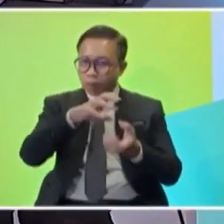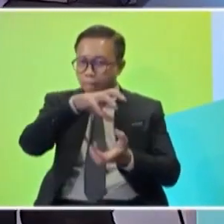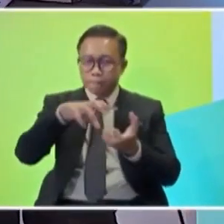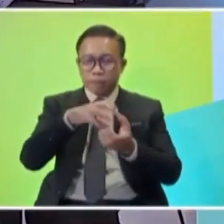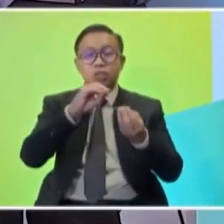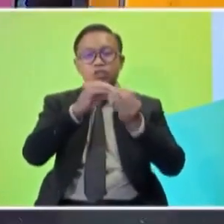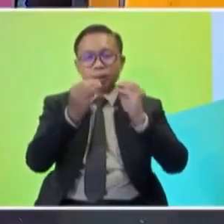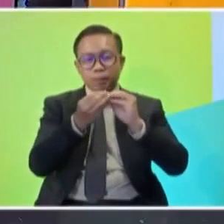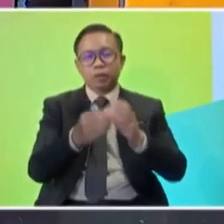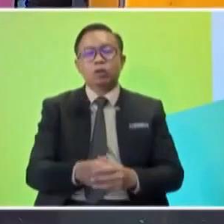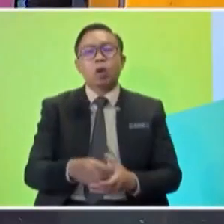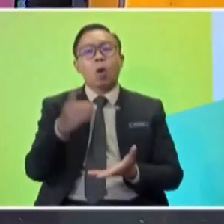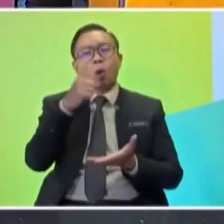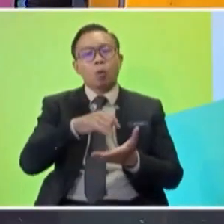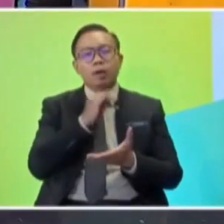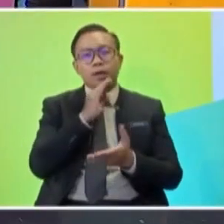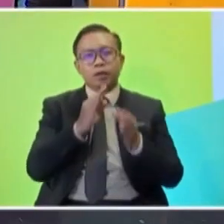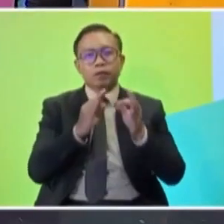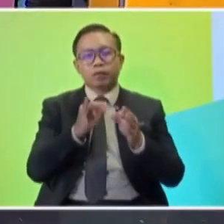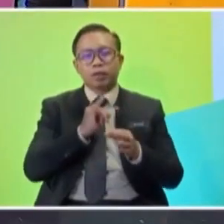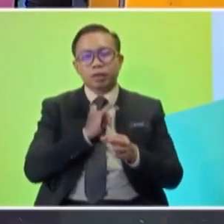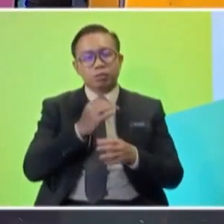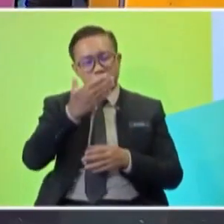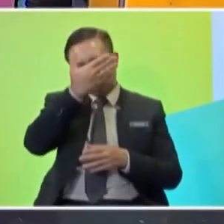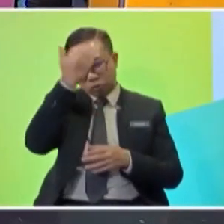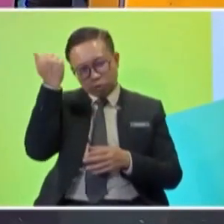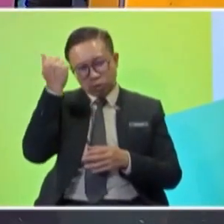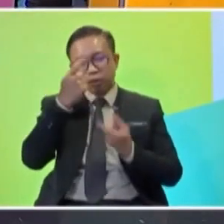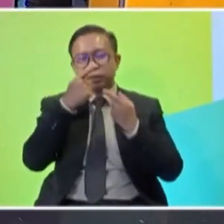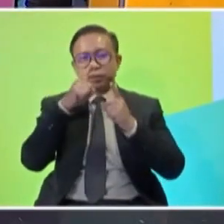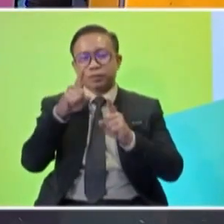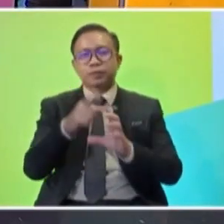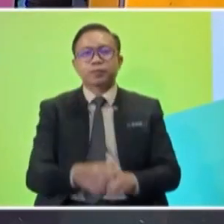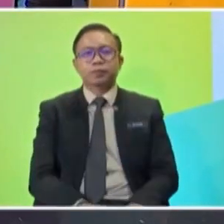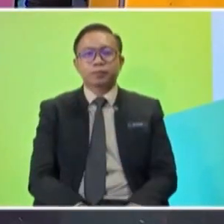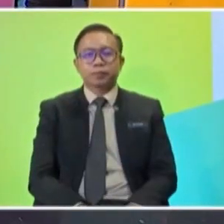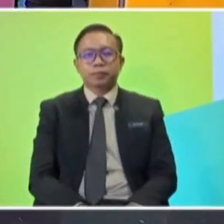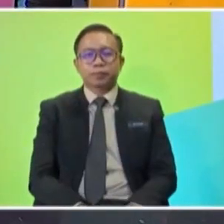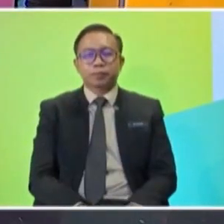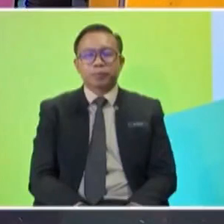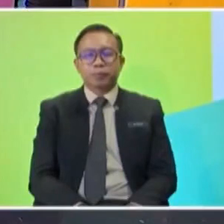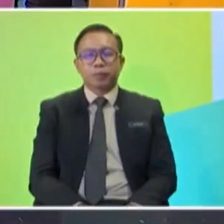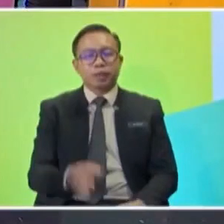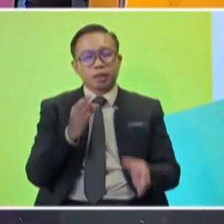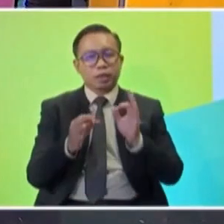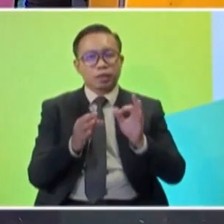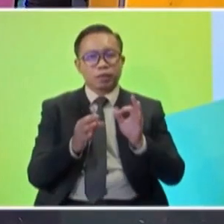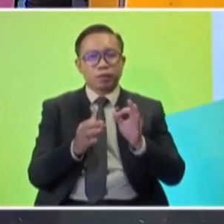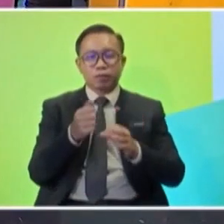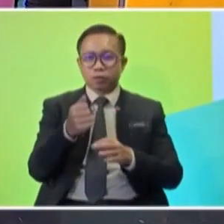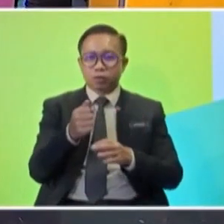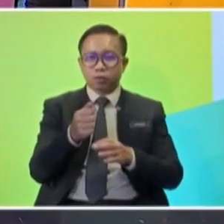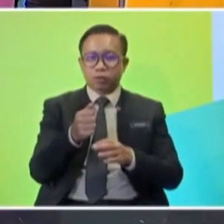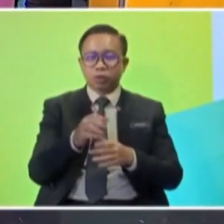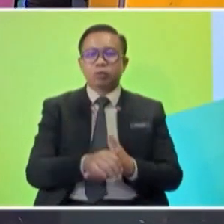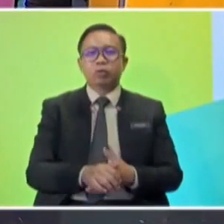way. Okay, and what if I accidentally forgot to answer in the most simplest form? Okay, if let's say like it's a paper 2